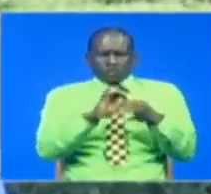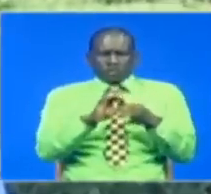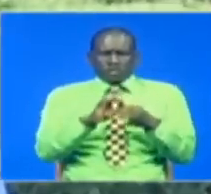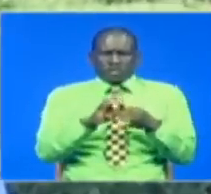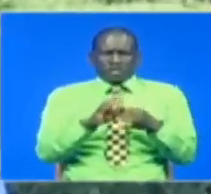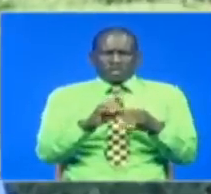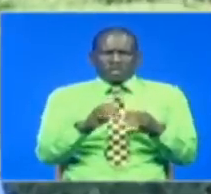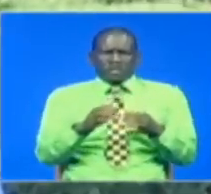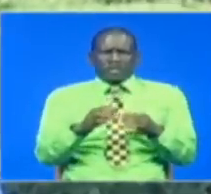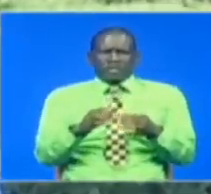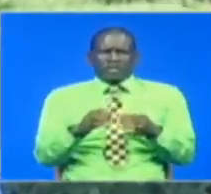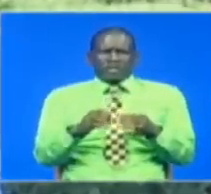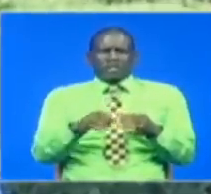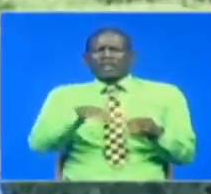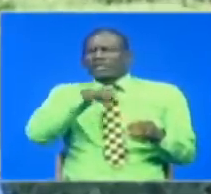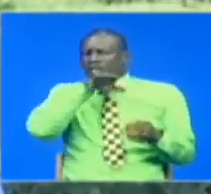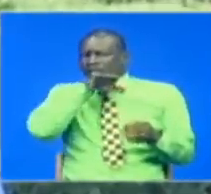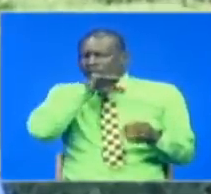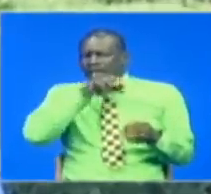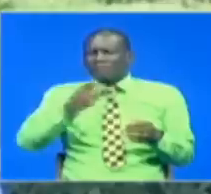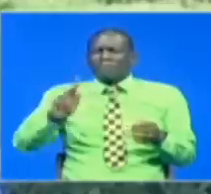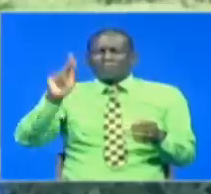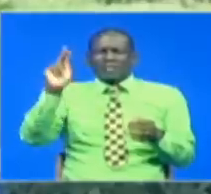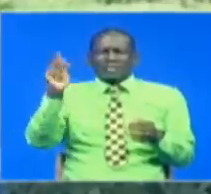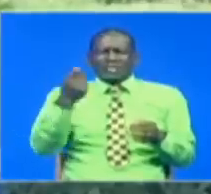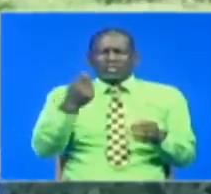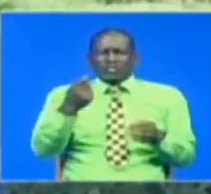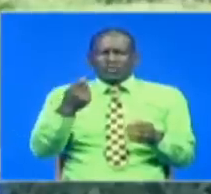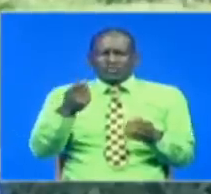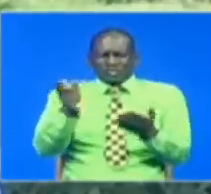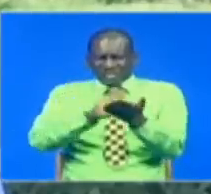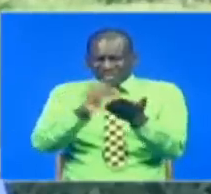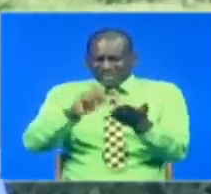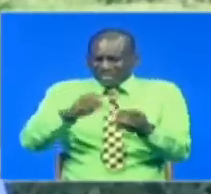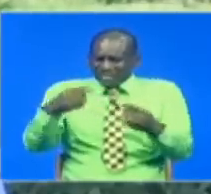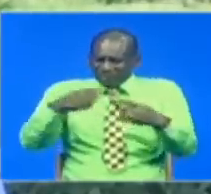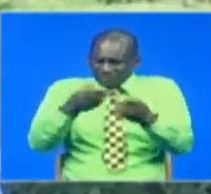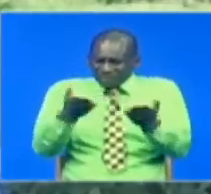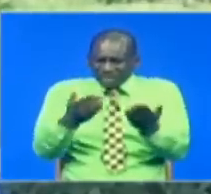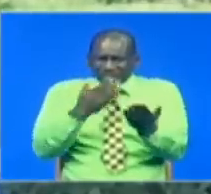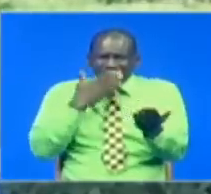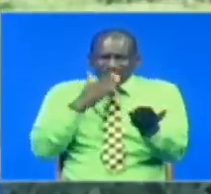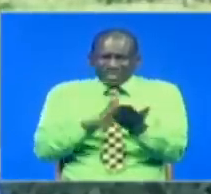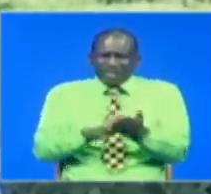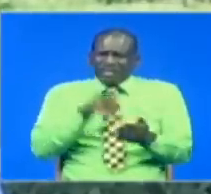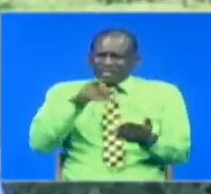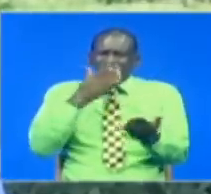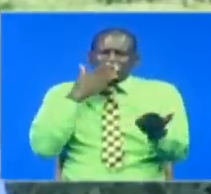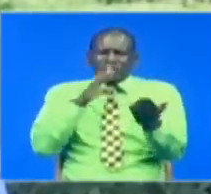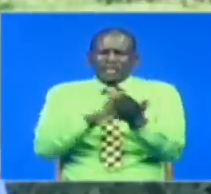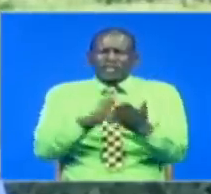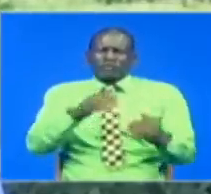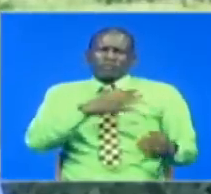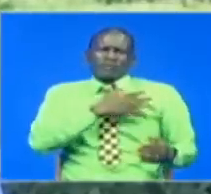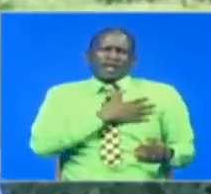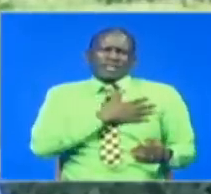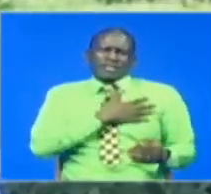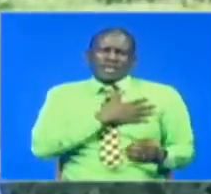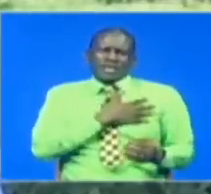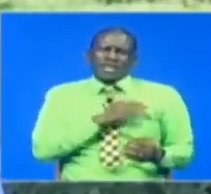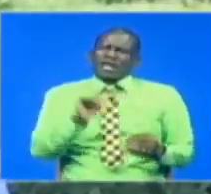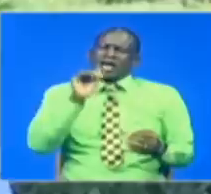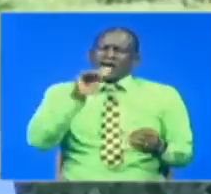is Raila Odinga presidential secretariat, blah, blah, blah. It was a letter from NASA pleading